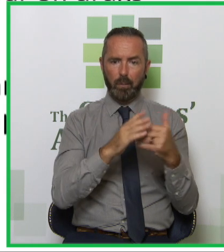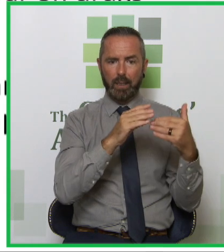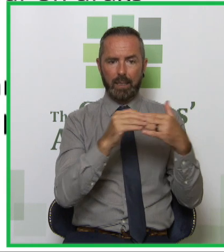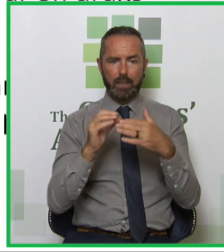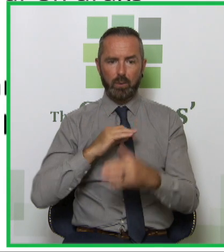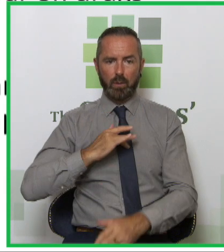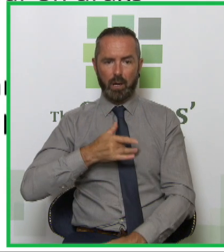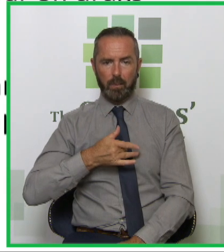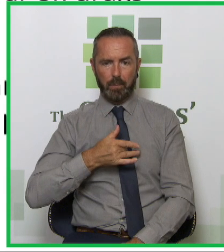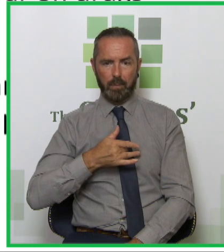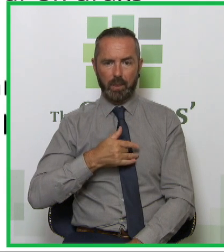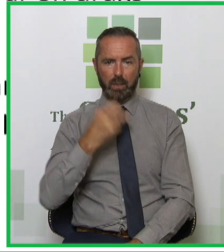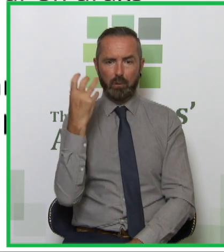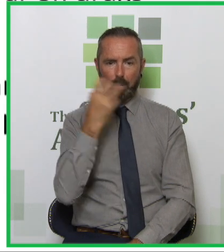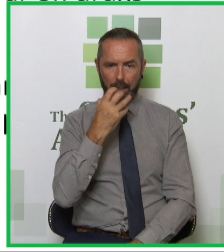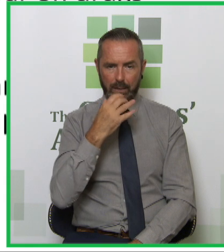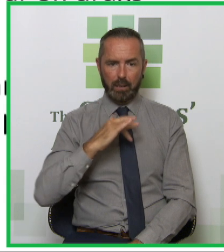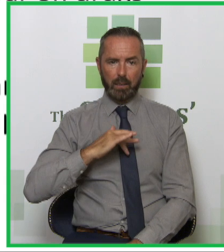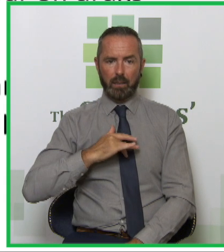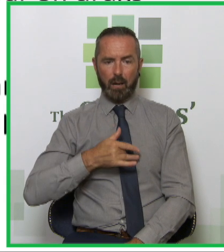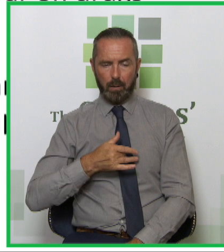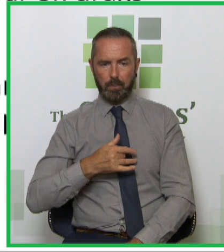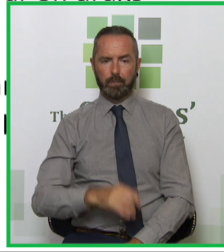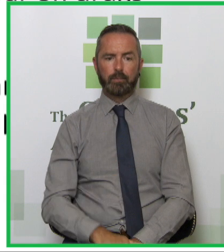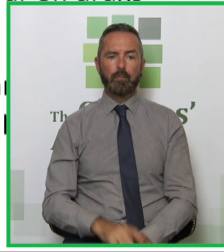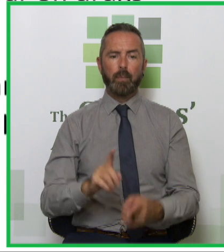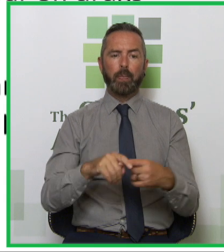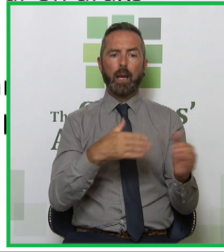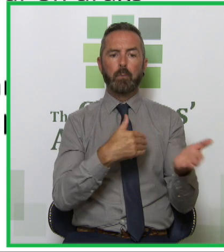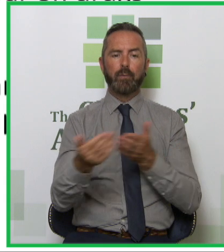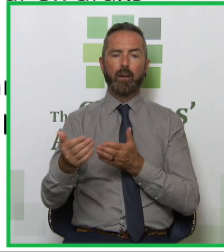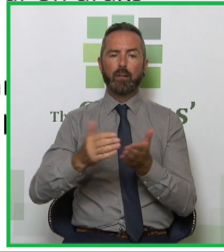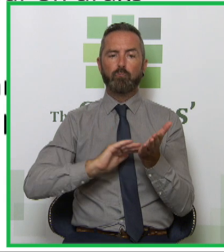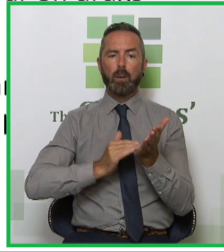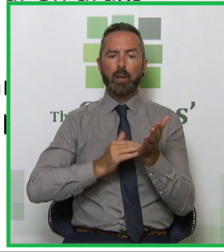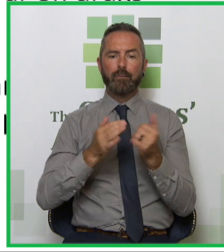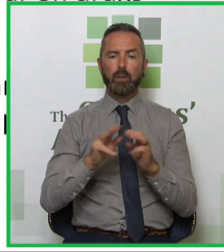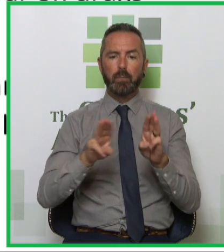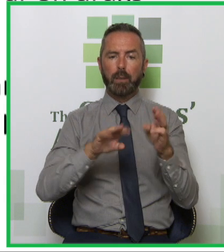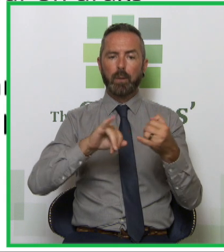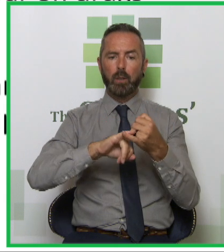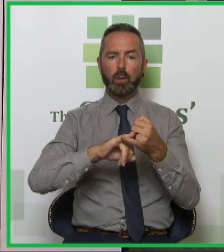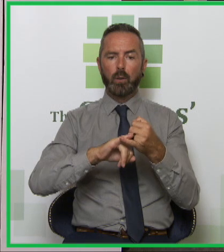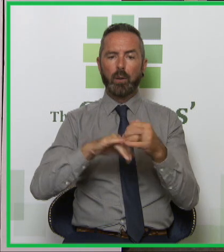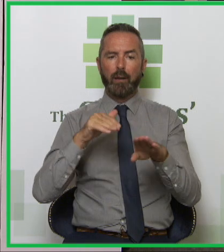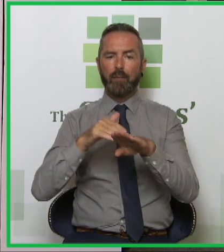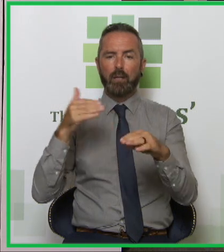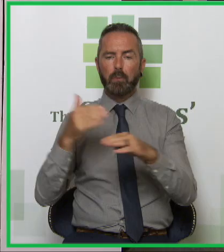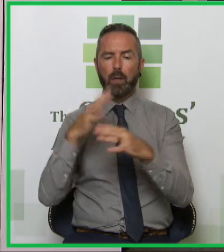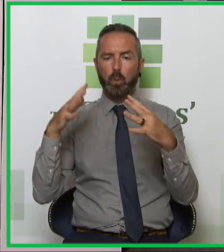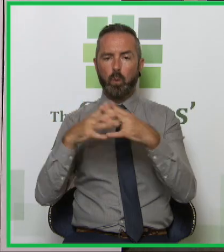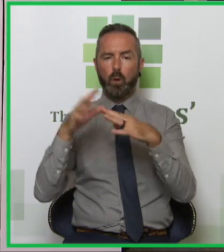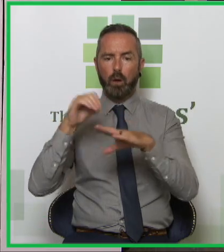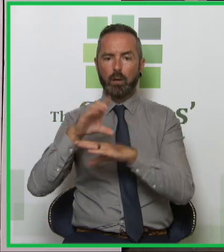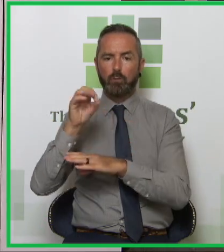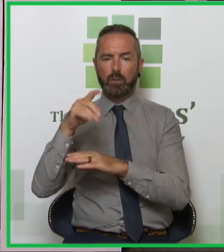stop the criminalization causing harm. And finally, to provide reparation for the people who are harmed by the war on drugs as part of your